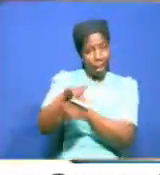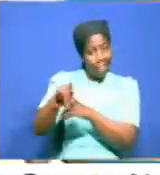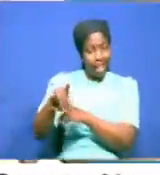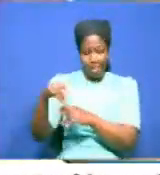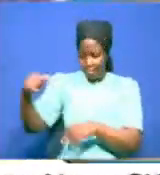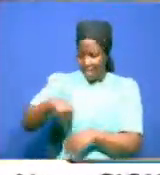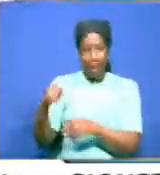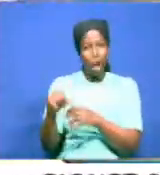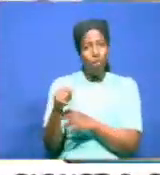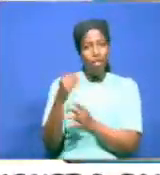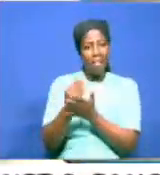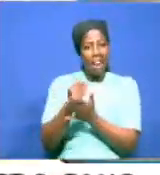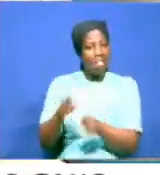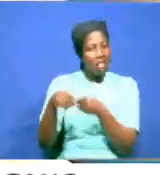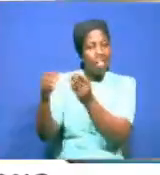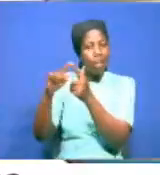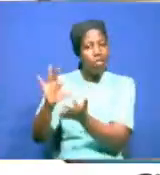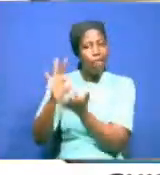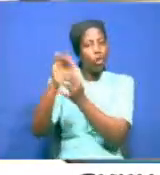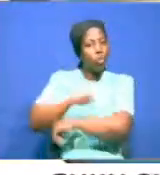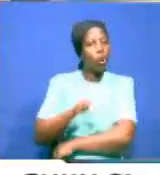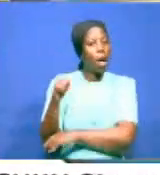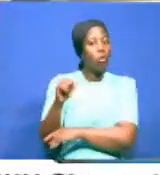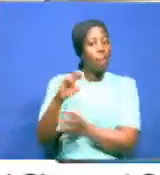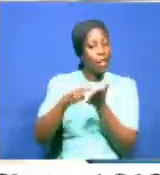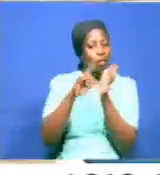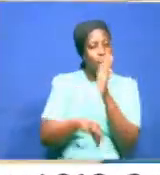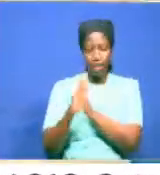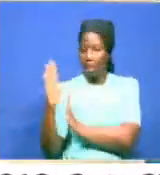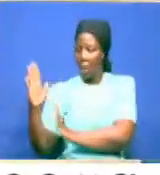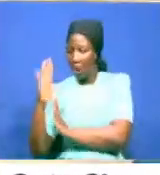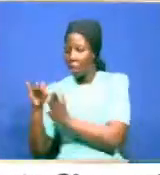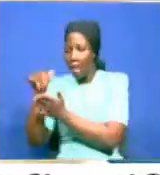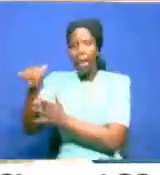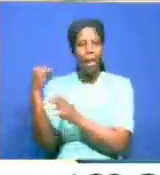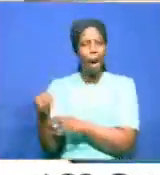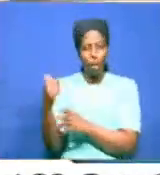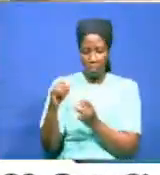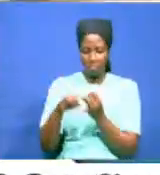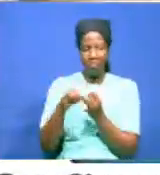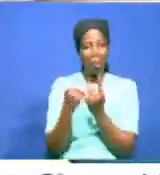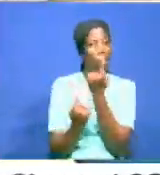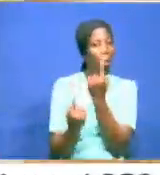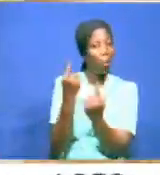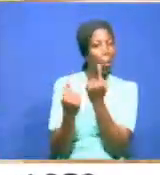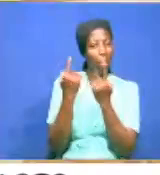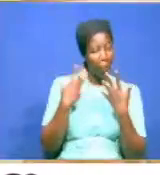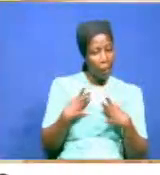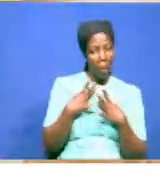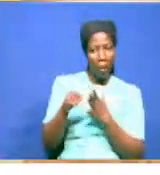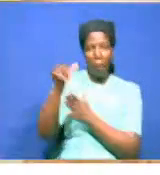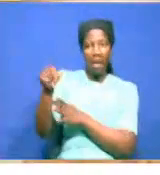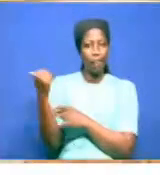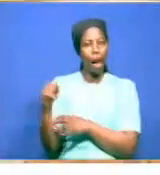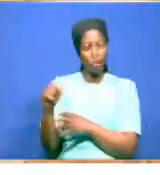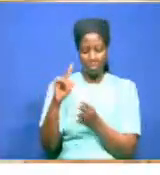been released to special schools. Mm-hmm. It means the watchmen who are working there have not been paid up to now. The cooks who are working there have not been